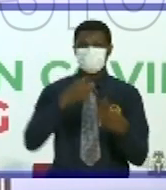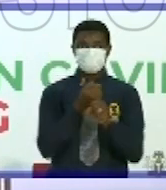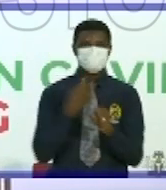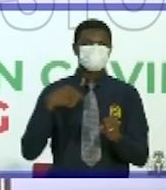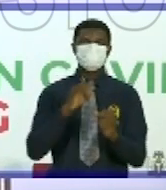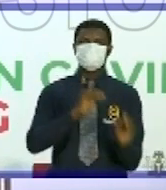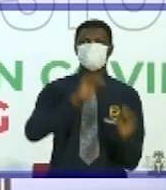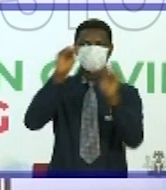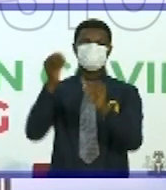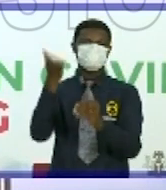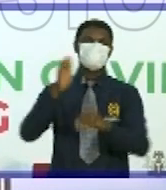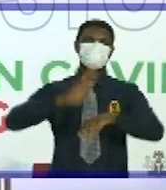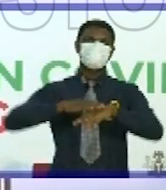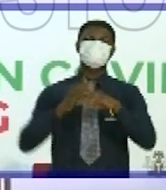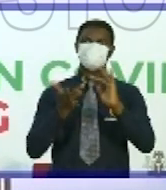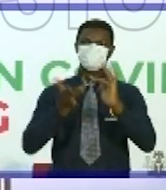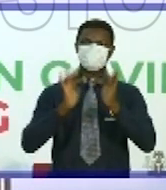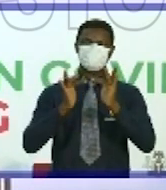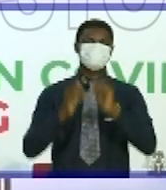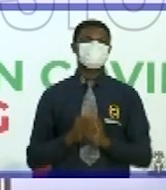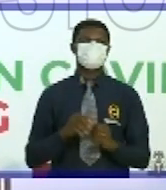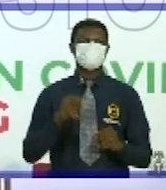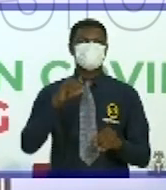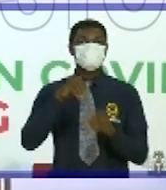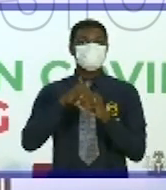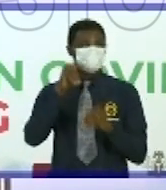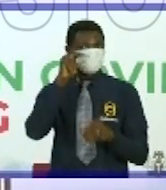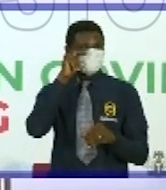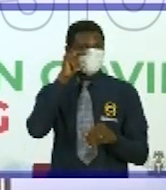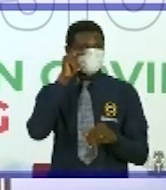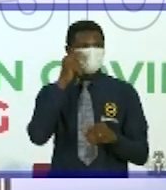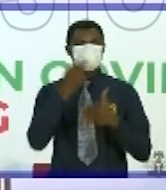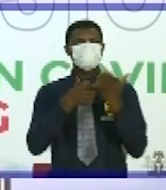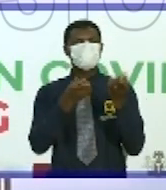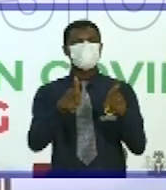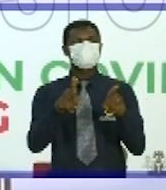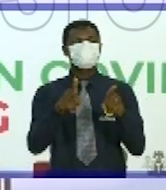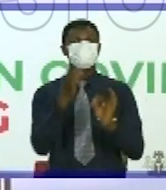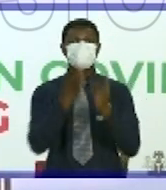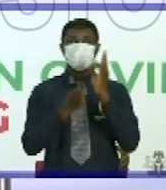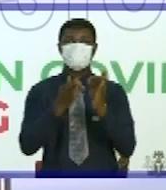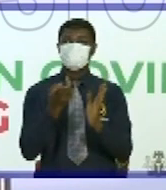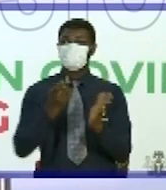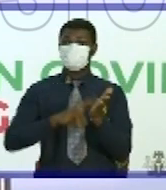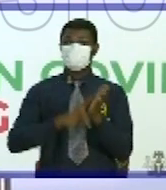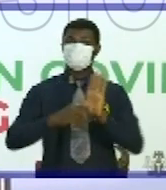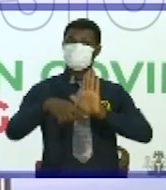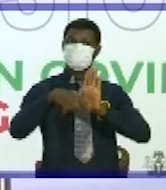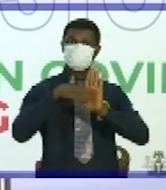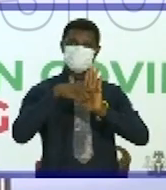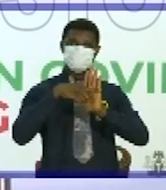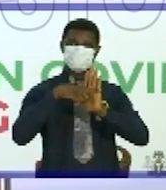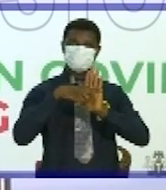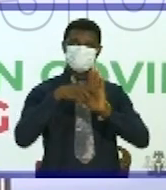in Nigeria. So what happens is, once there's a negative report from the lab